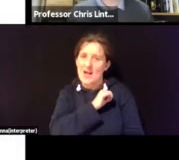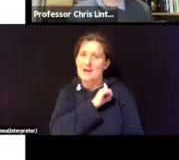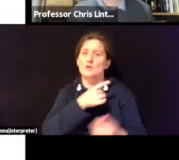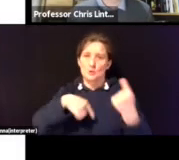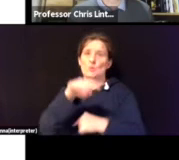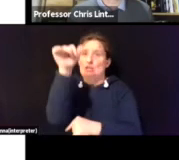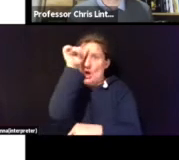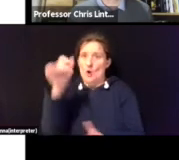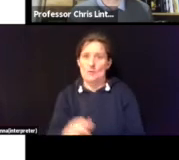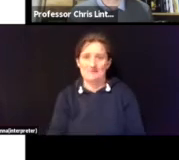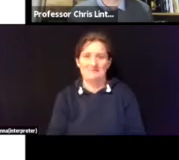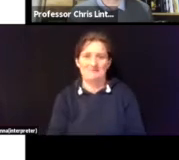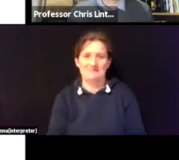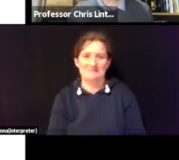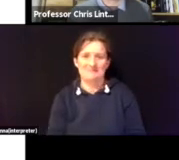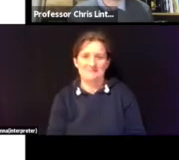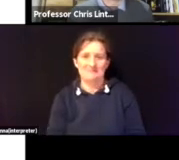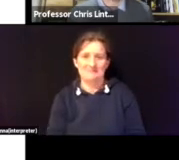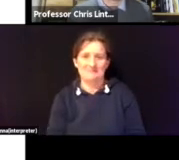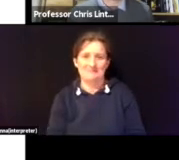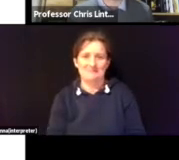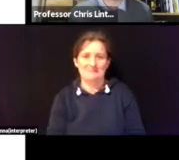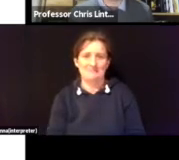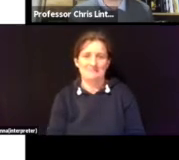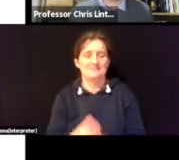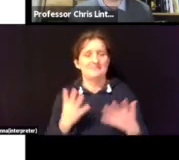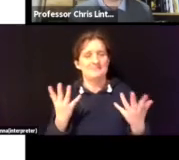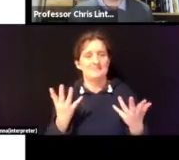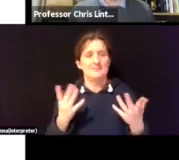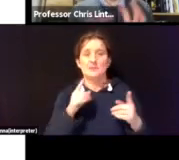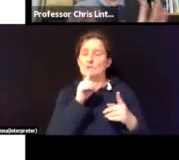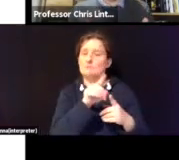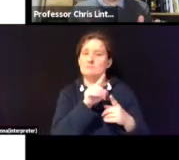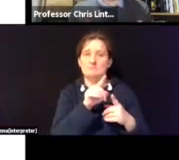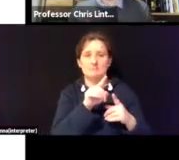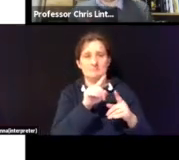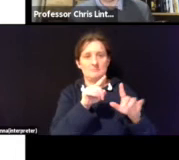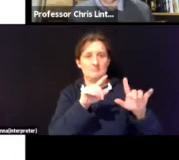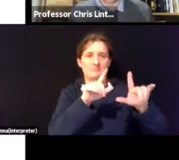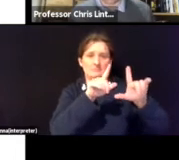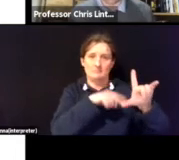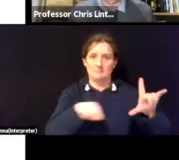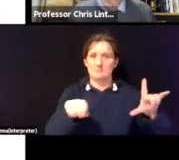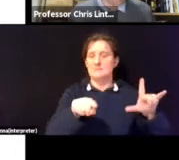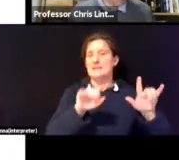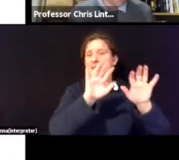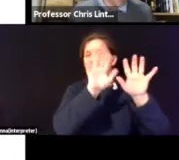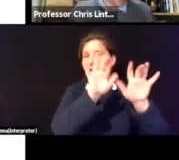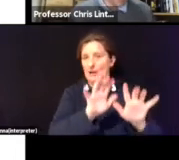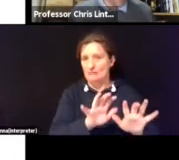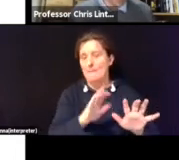up-to-date data from just a couple of weeks ago. So this is the diagram we're going to be spending a lot of time with